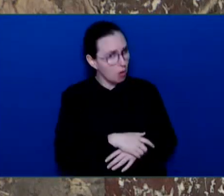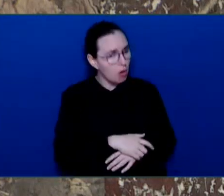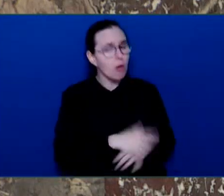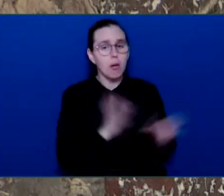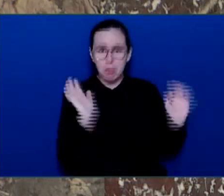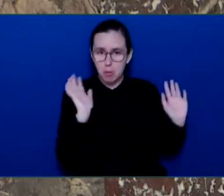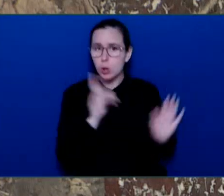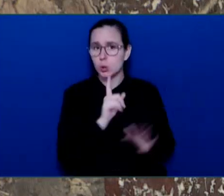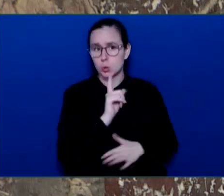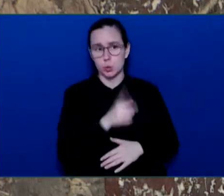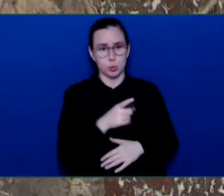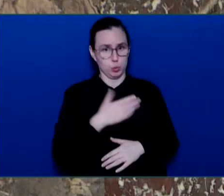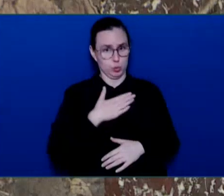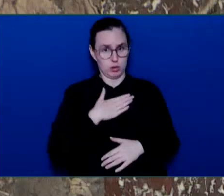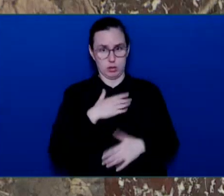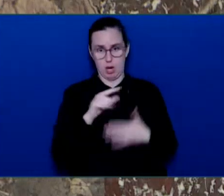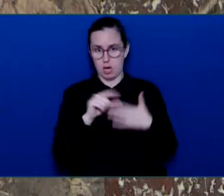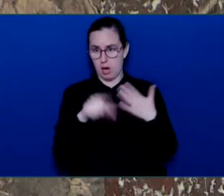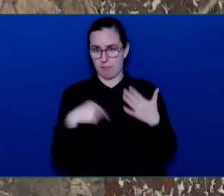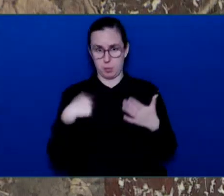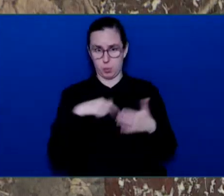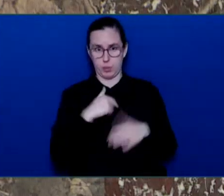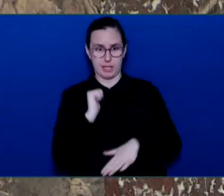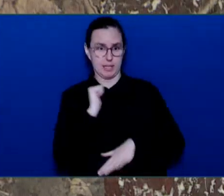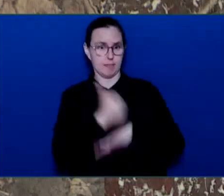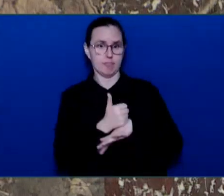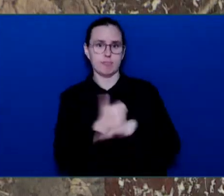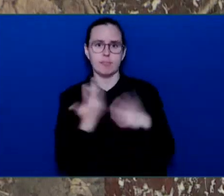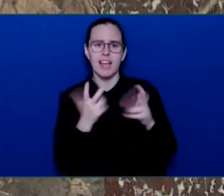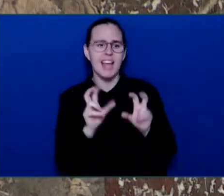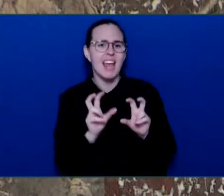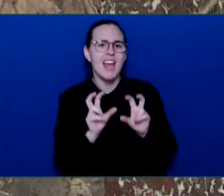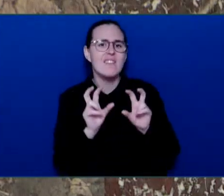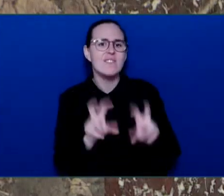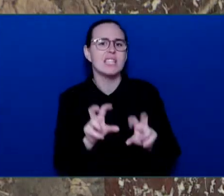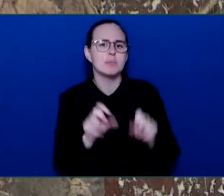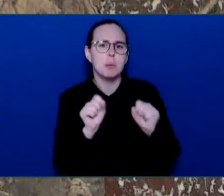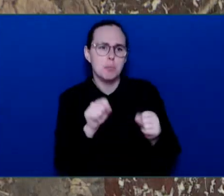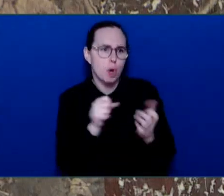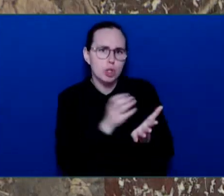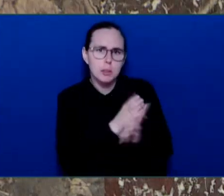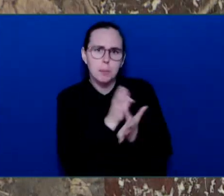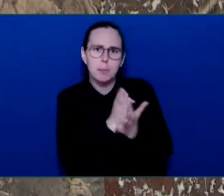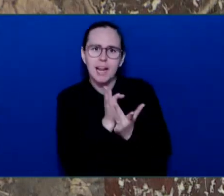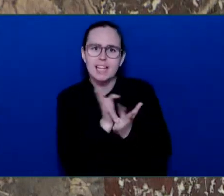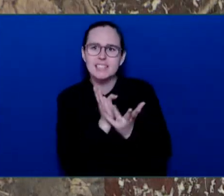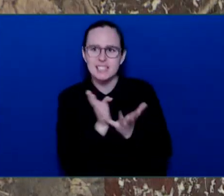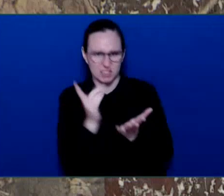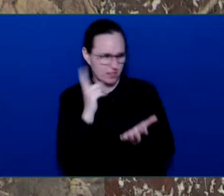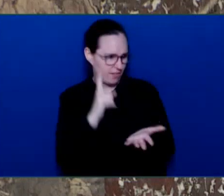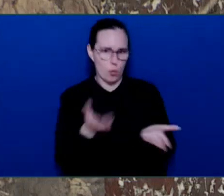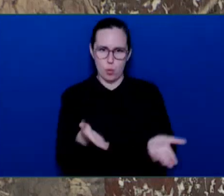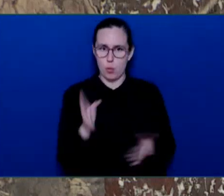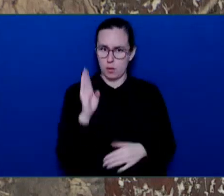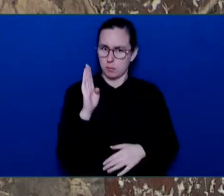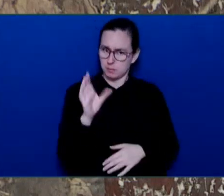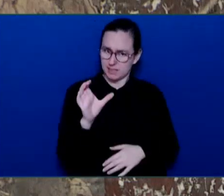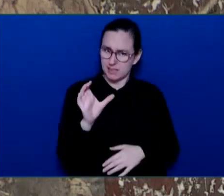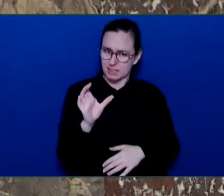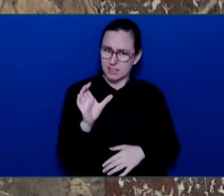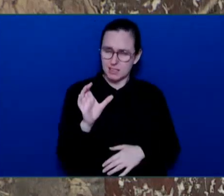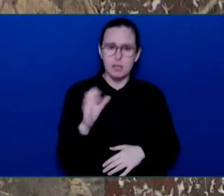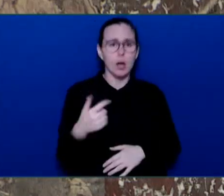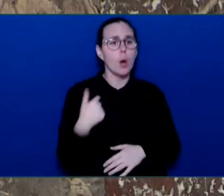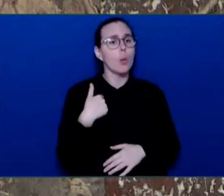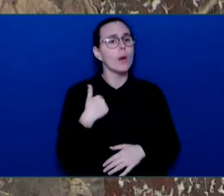proponents that want to invest right here in BC. It's also true that because we have prioritized clean energy projects, that we